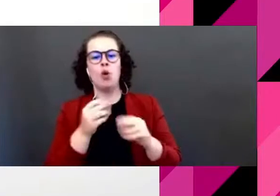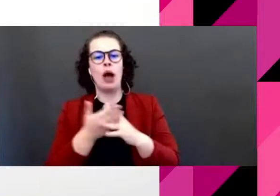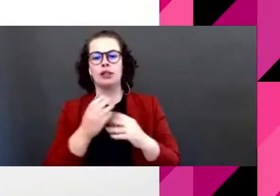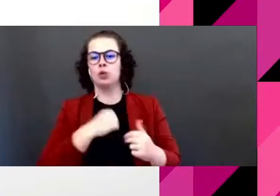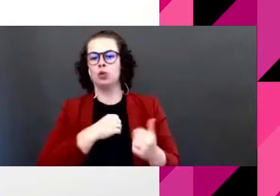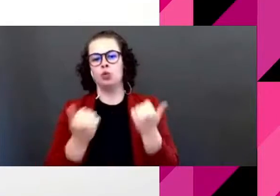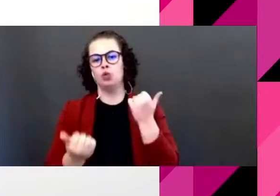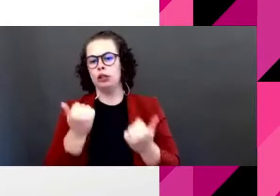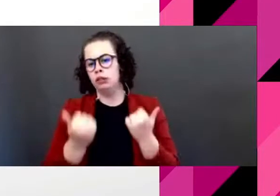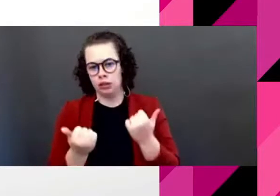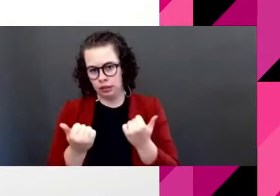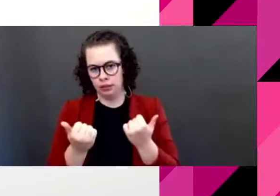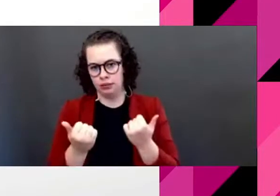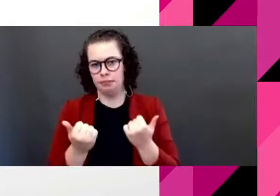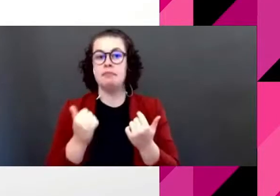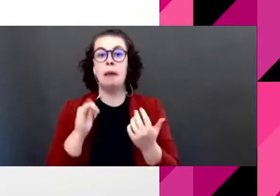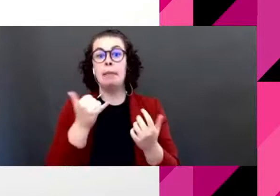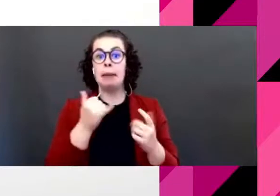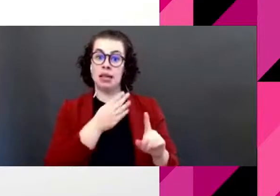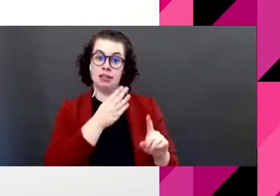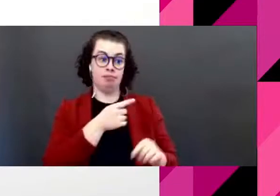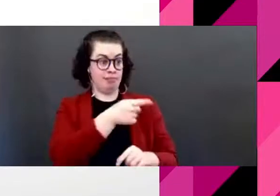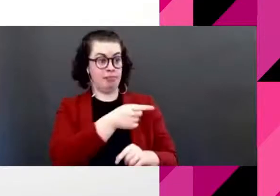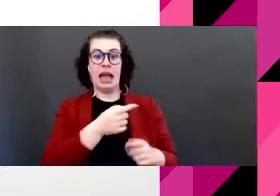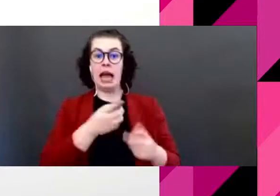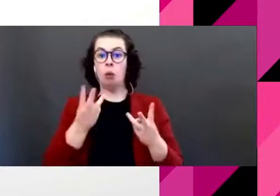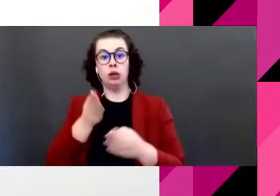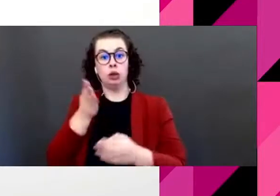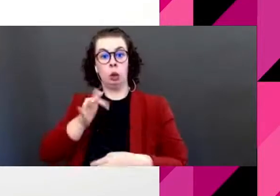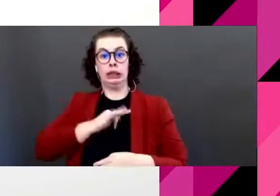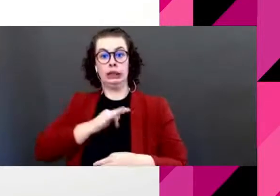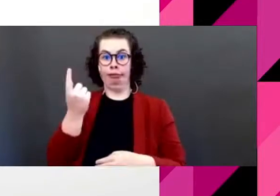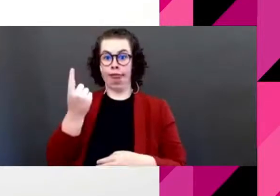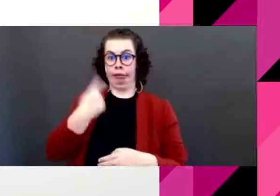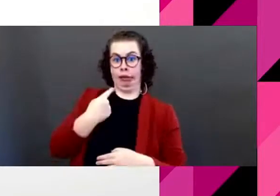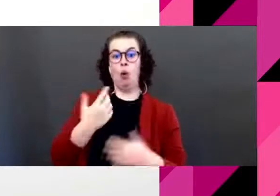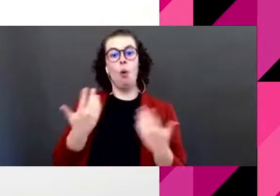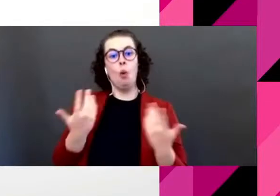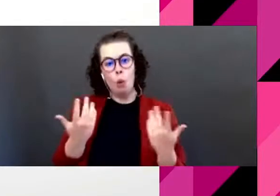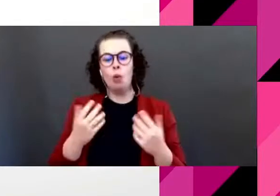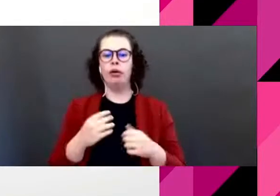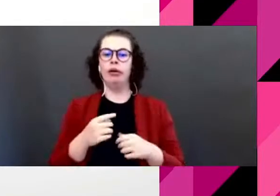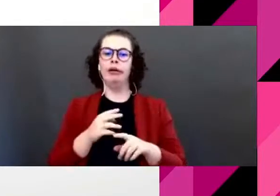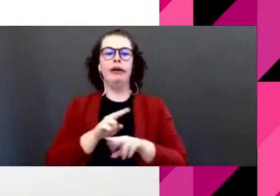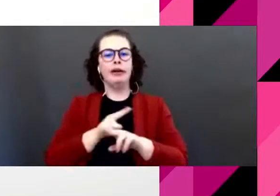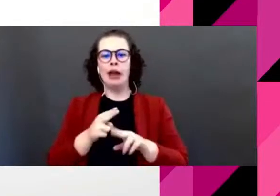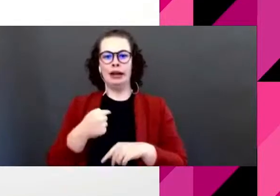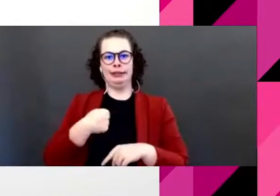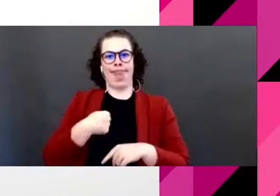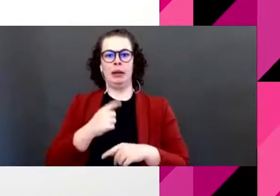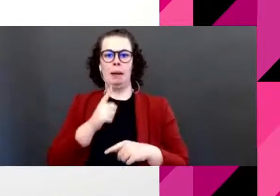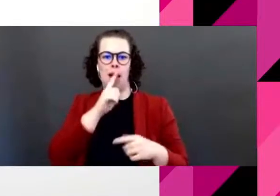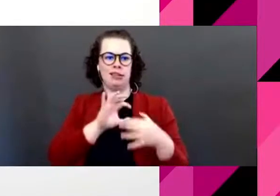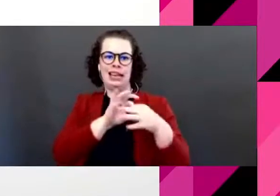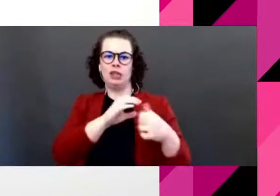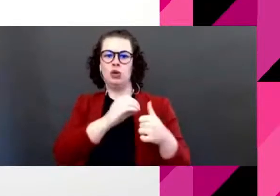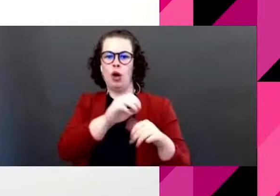as direct or indirect participant, it is considered that the testimony of